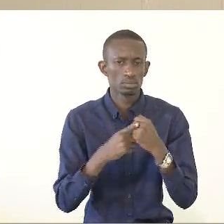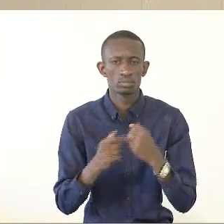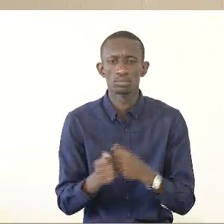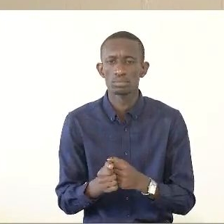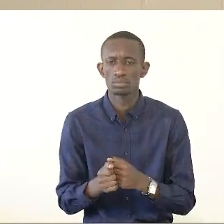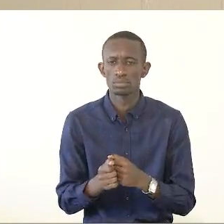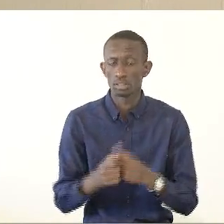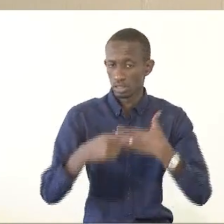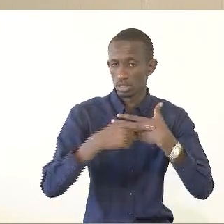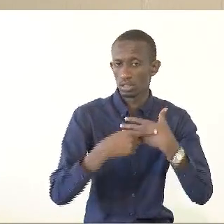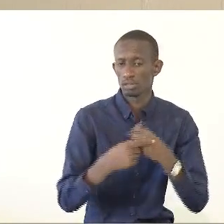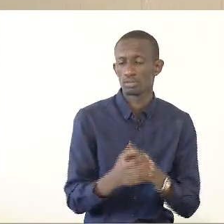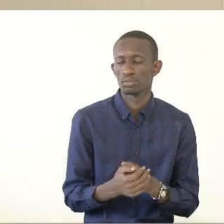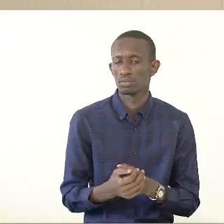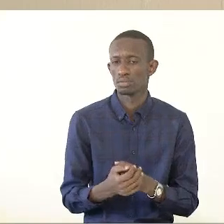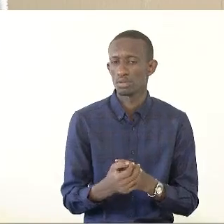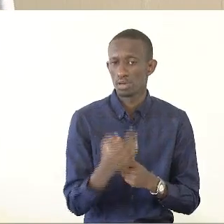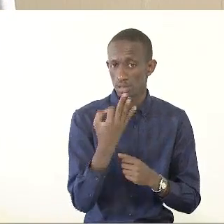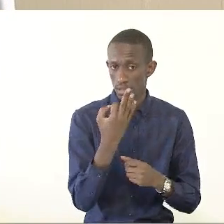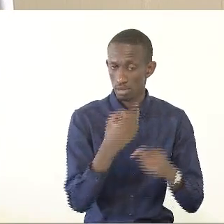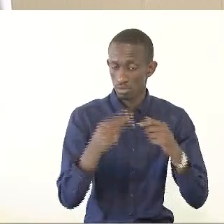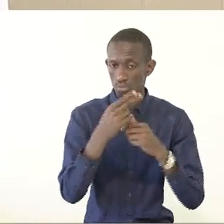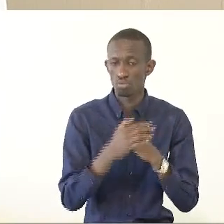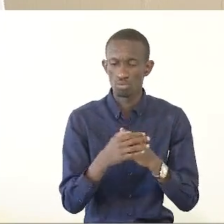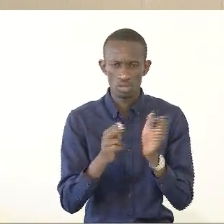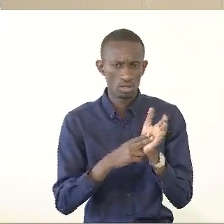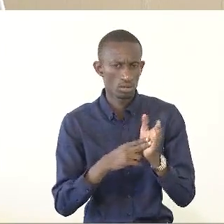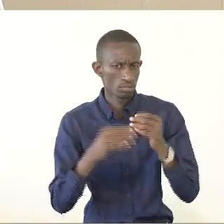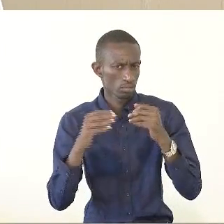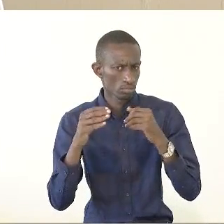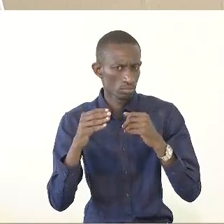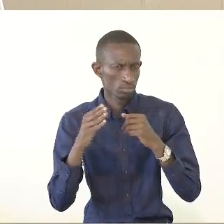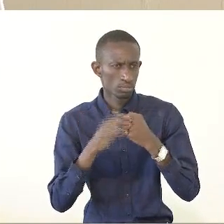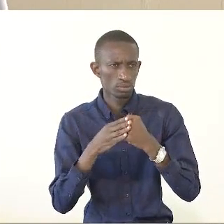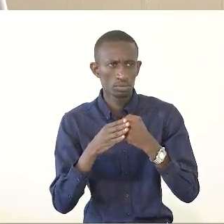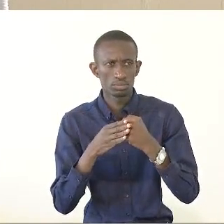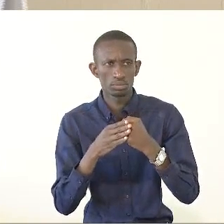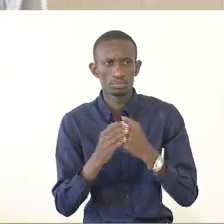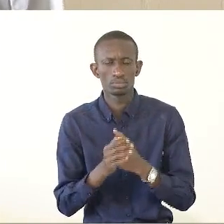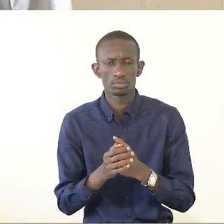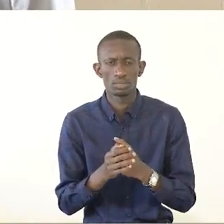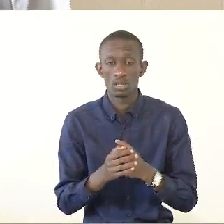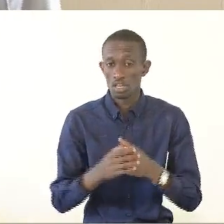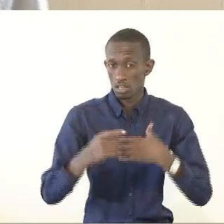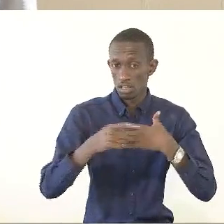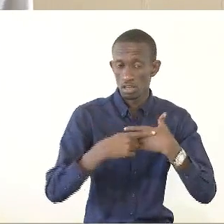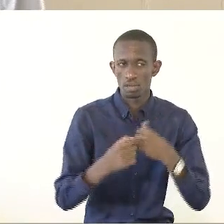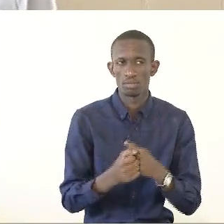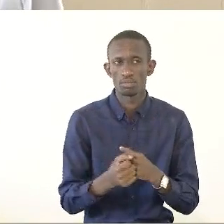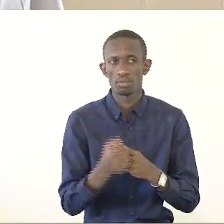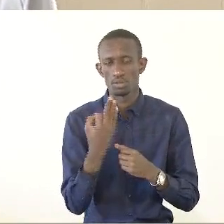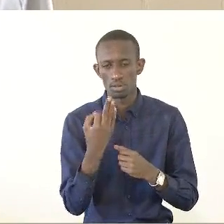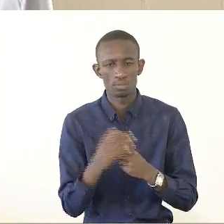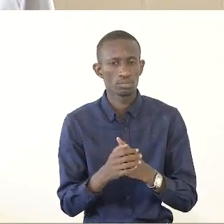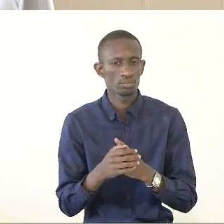-3 squared, it's 9. -2 squared, it is 4. -1